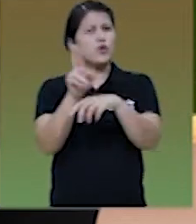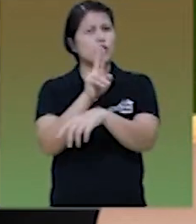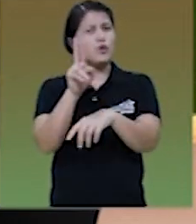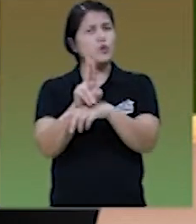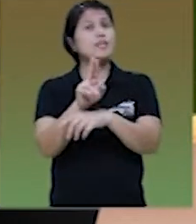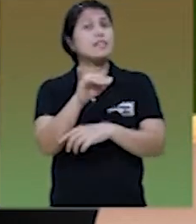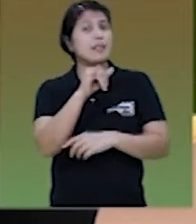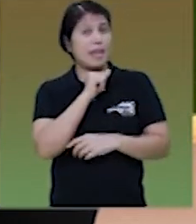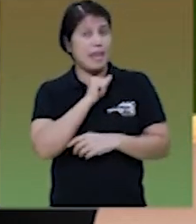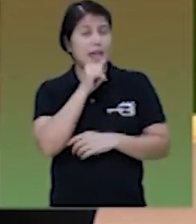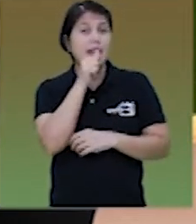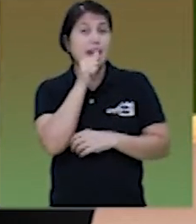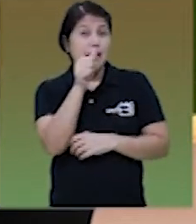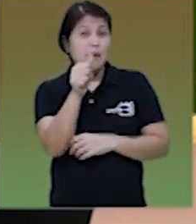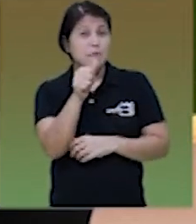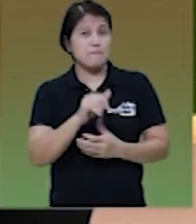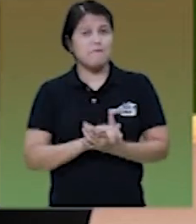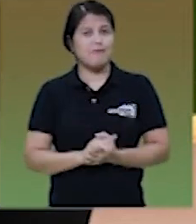use am.